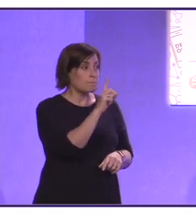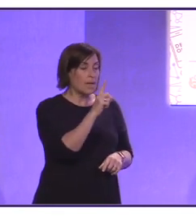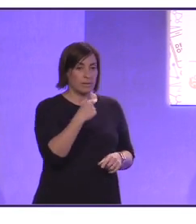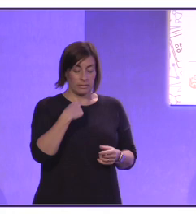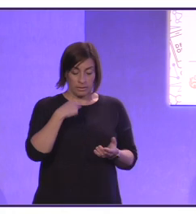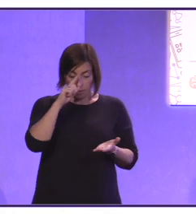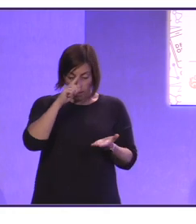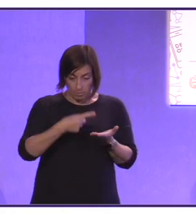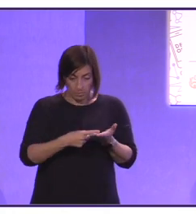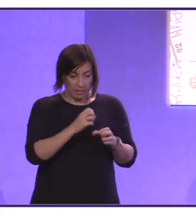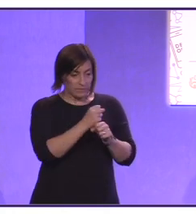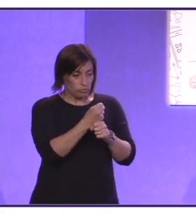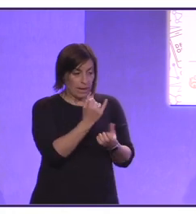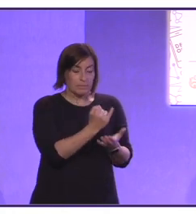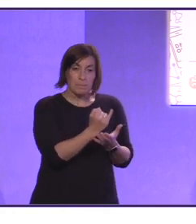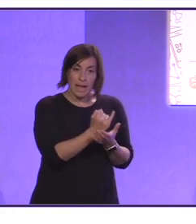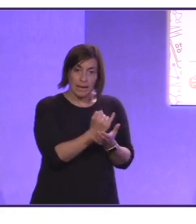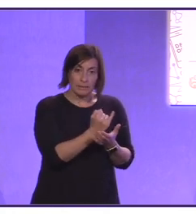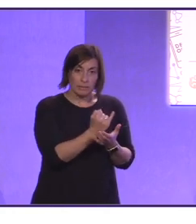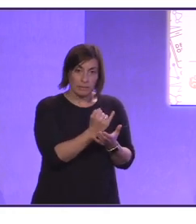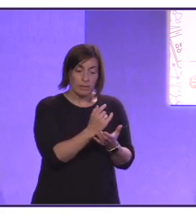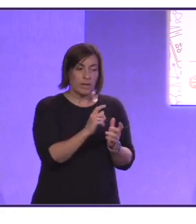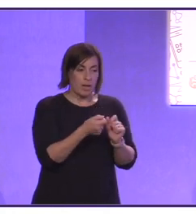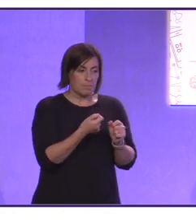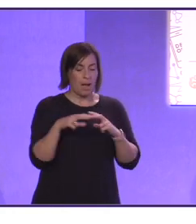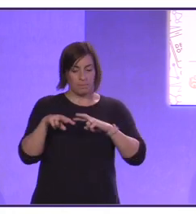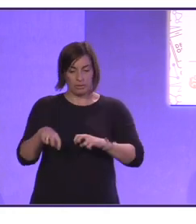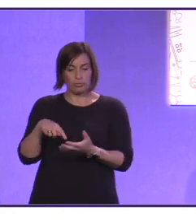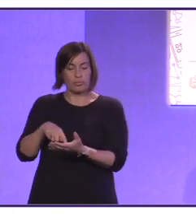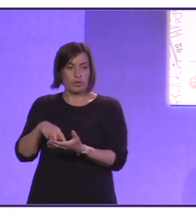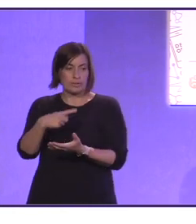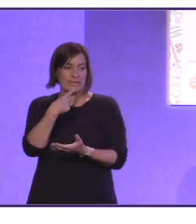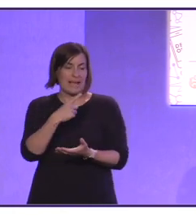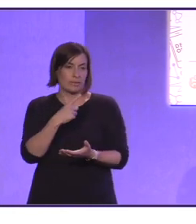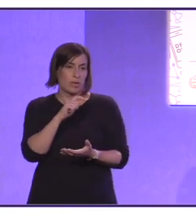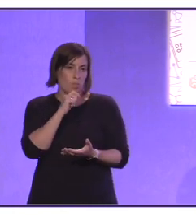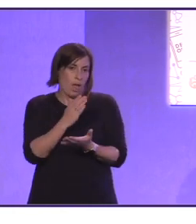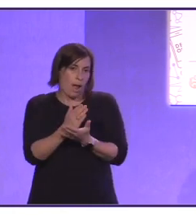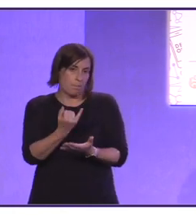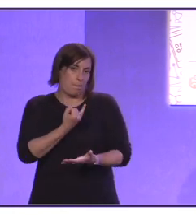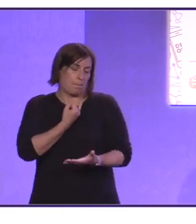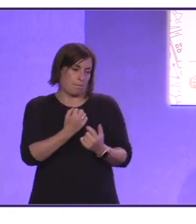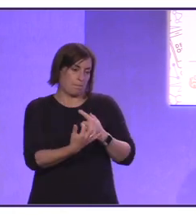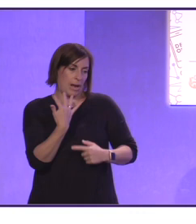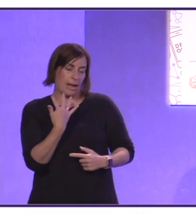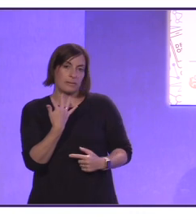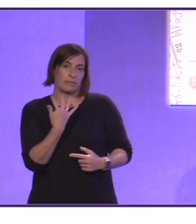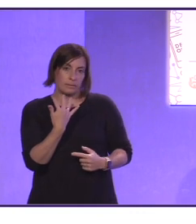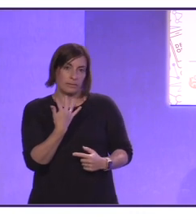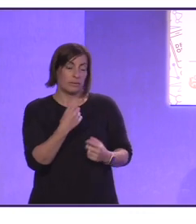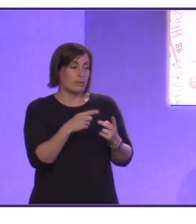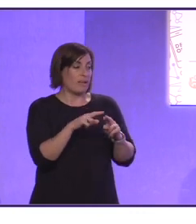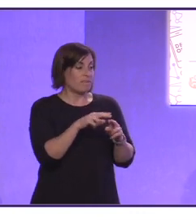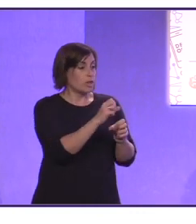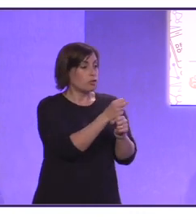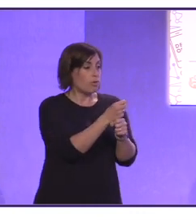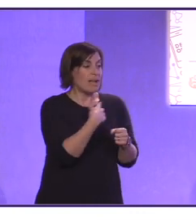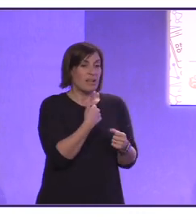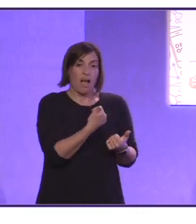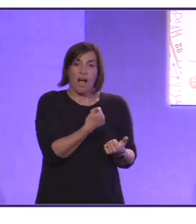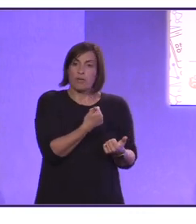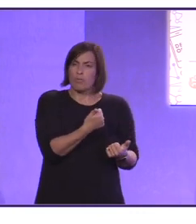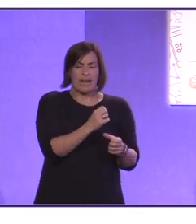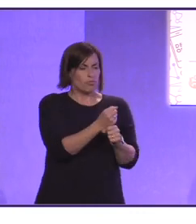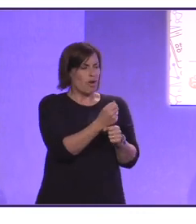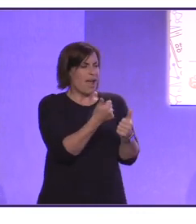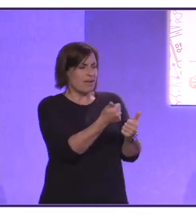the stress is bad for me, it's scientifically proven to be bad for me. If if I believe the stress is great, then actually it doesn't have the same effect. But what's